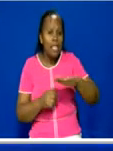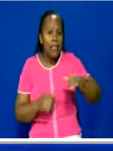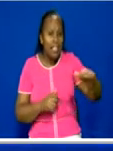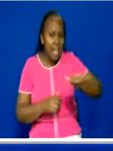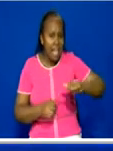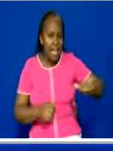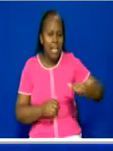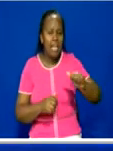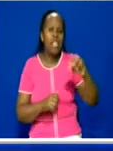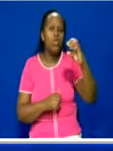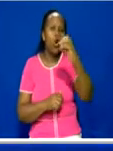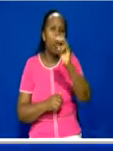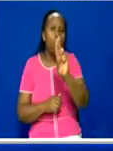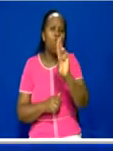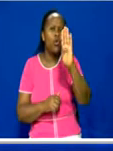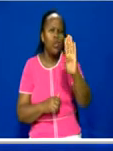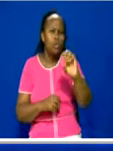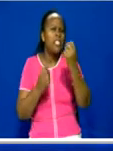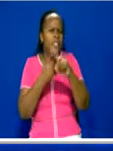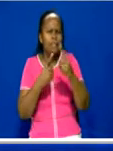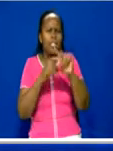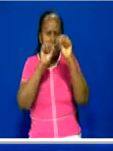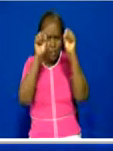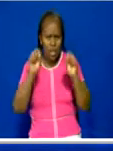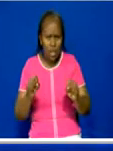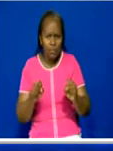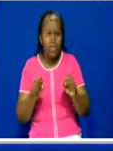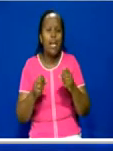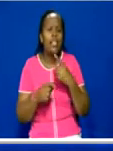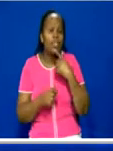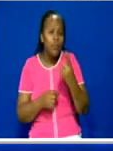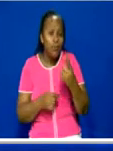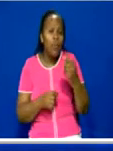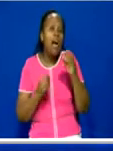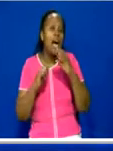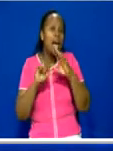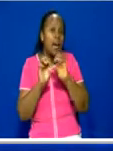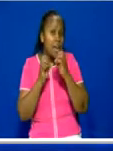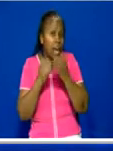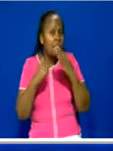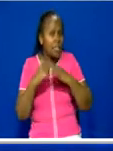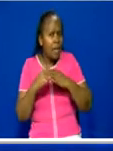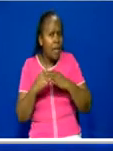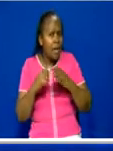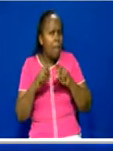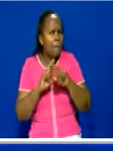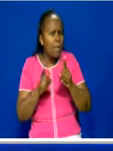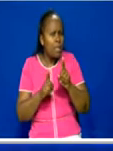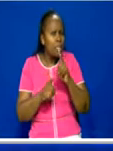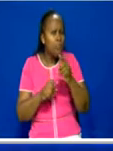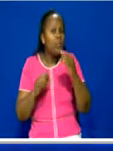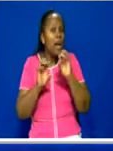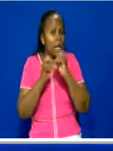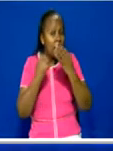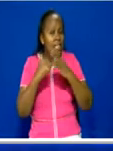cubes, cuboids and cylinders. Now I know we have said this is for the standard 7 pupils, but if you are a class 8 student, I think